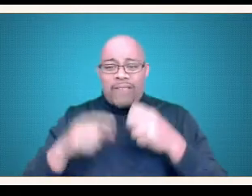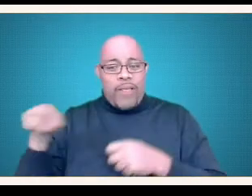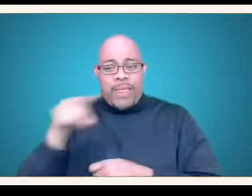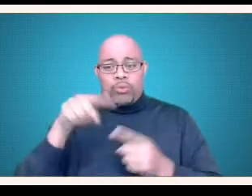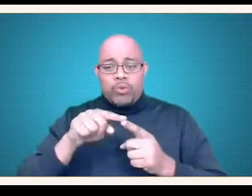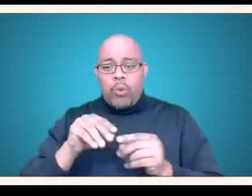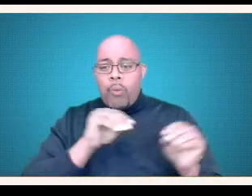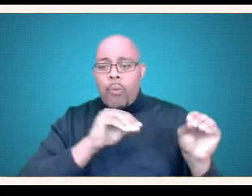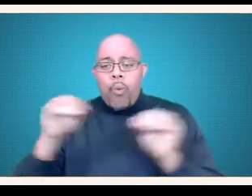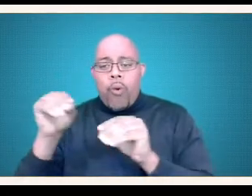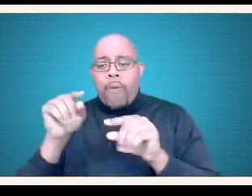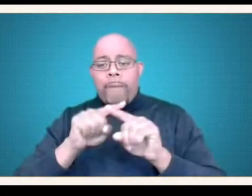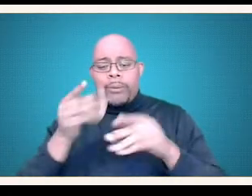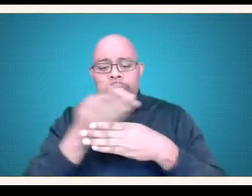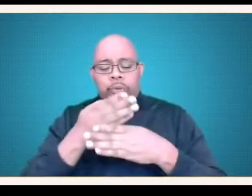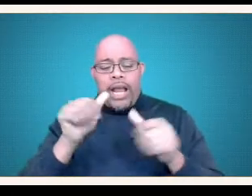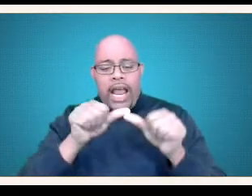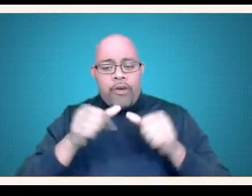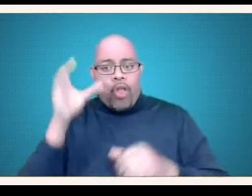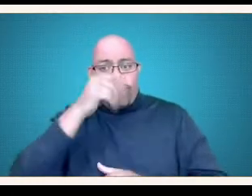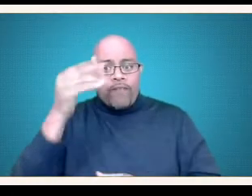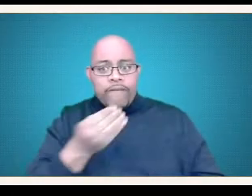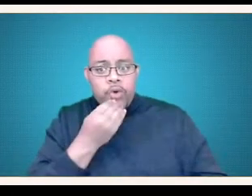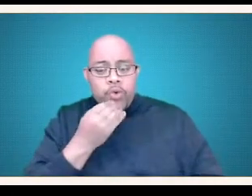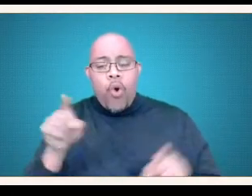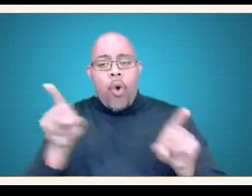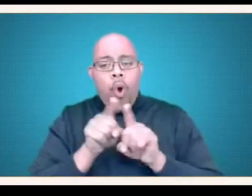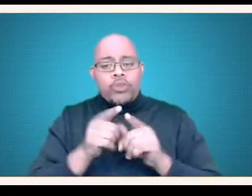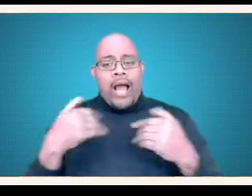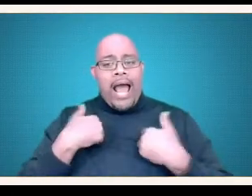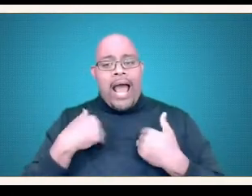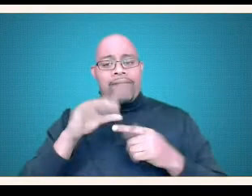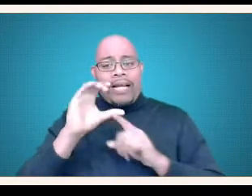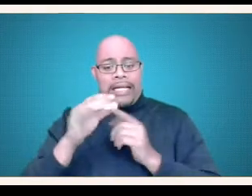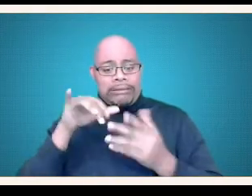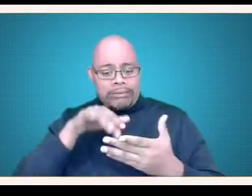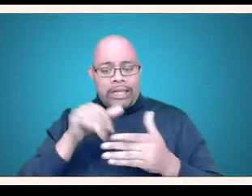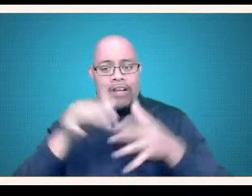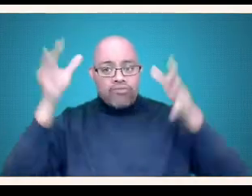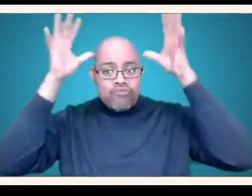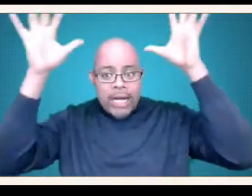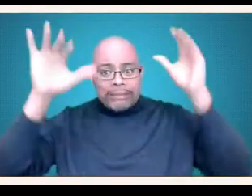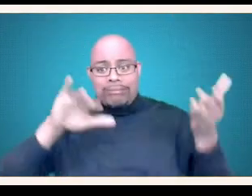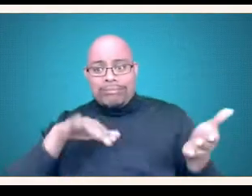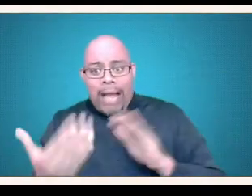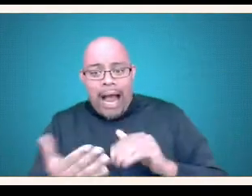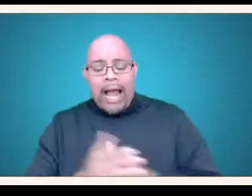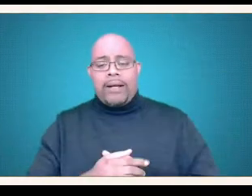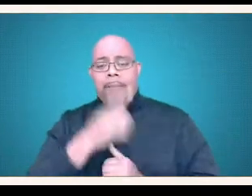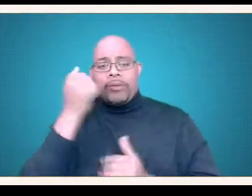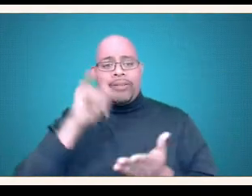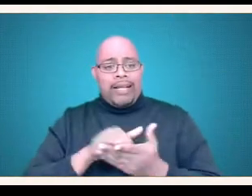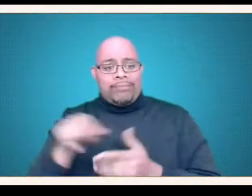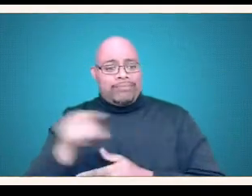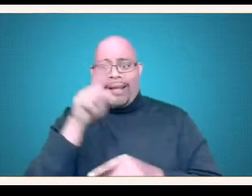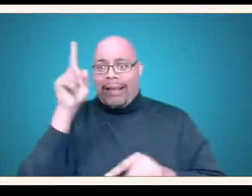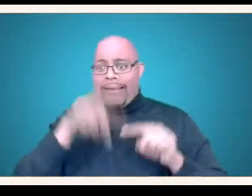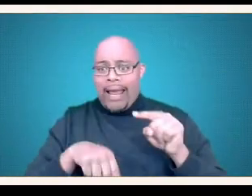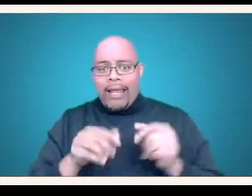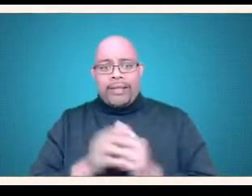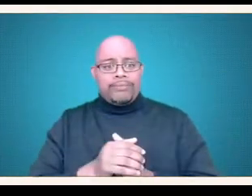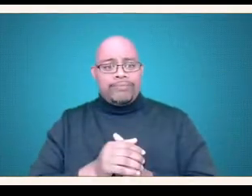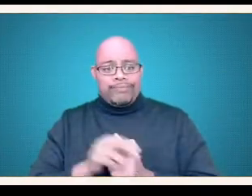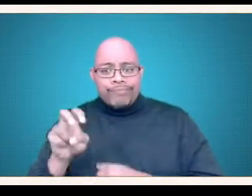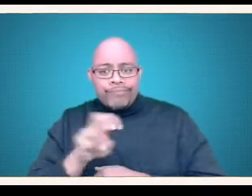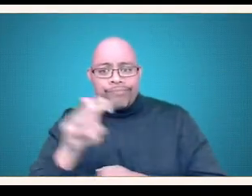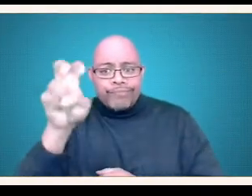makes it very difficult for them to migrate between areas and hunt for food. There was also case studies of reindeer dying out because of the fact that they